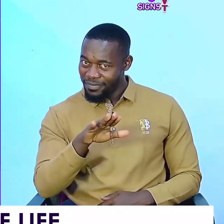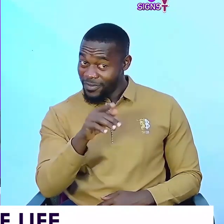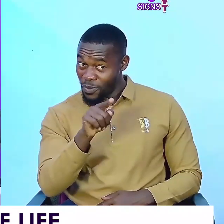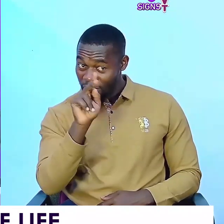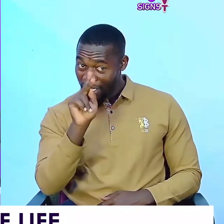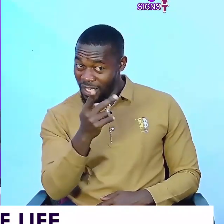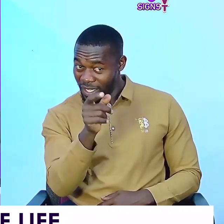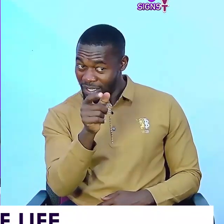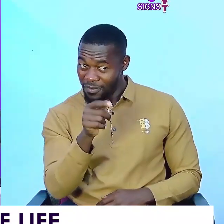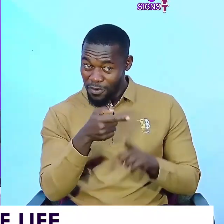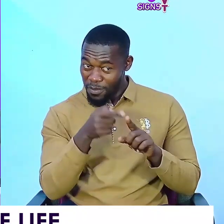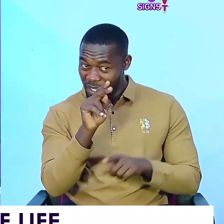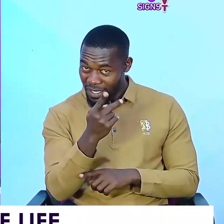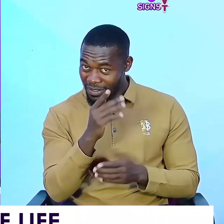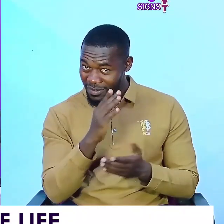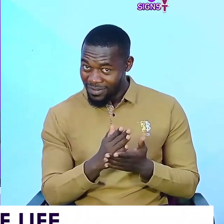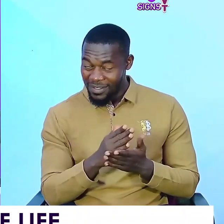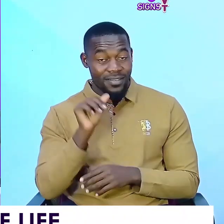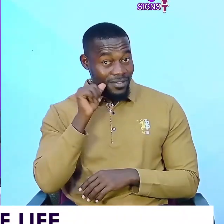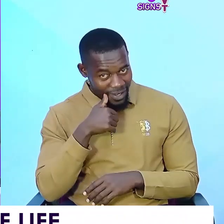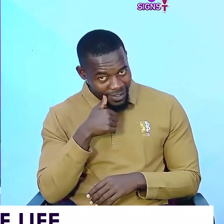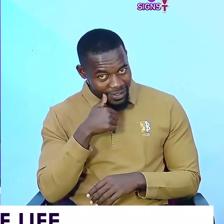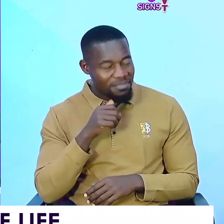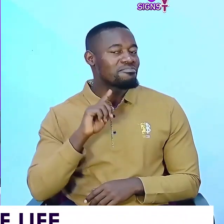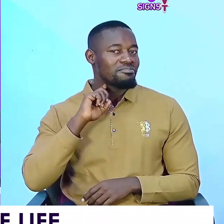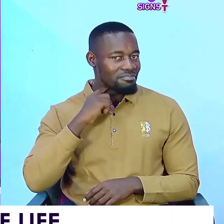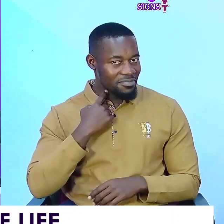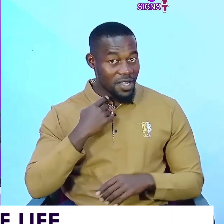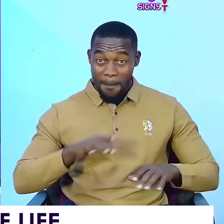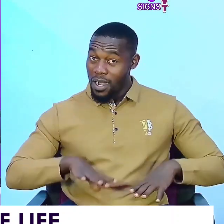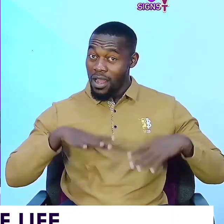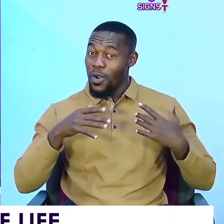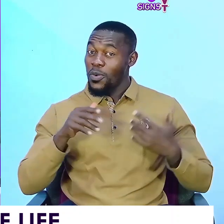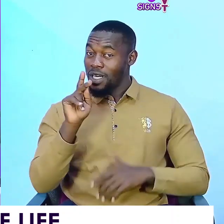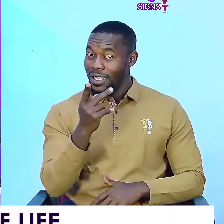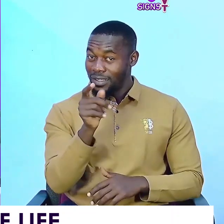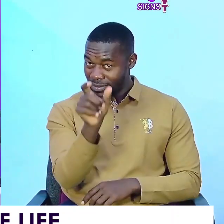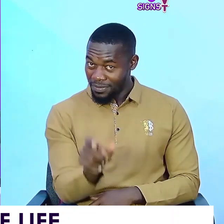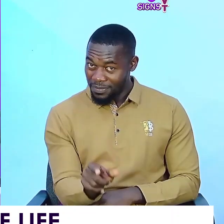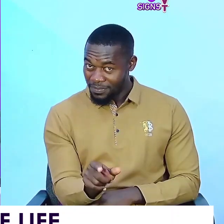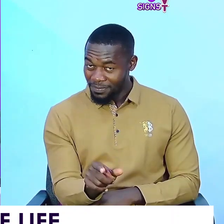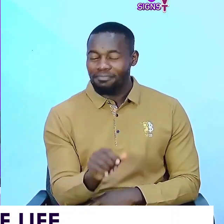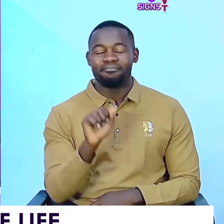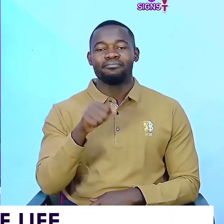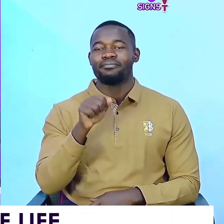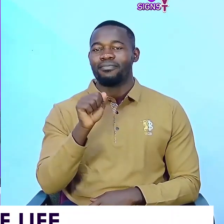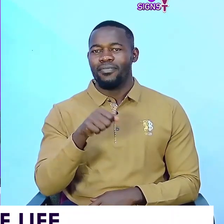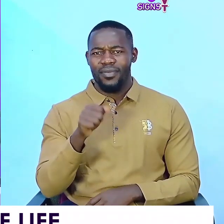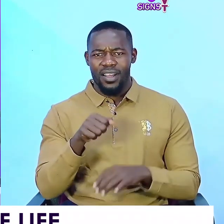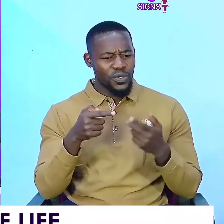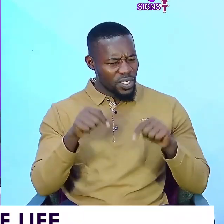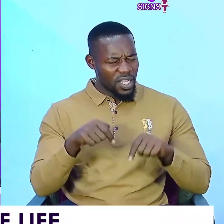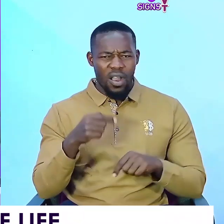It is. Oh, it's so sweet to be a Kenyan. Yeah. Yeah. We are proud Kenyans. We are proud Kenyans. It's a very